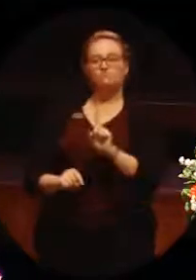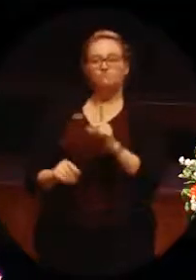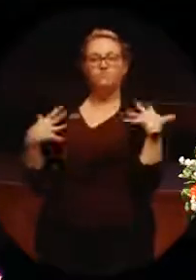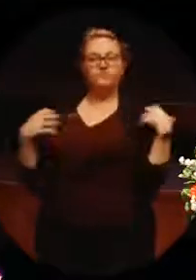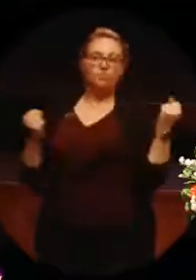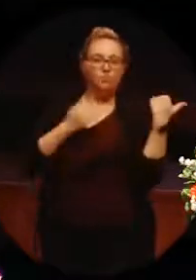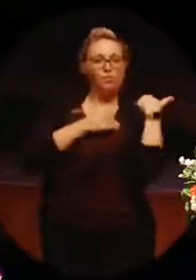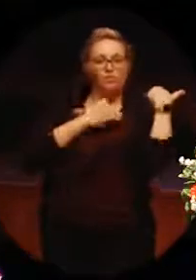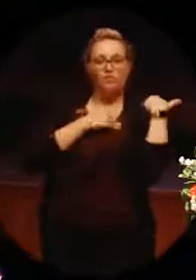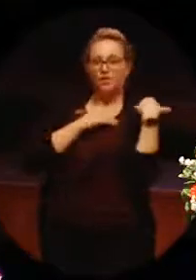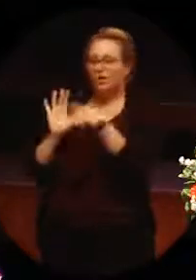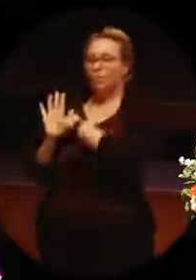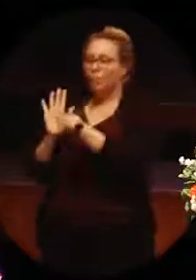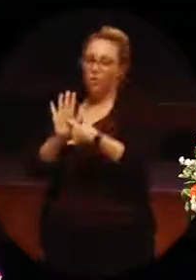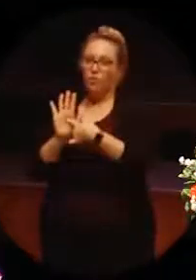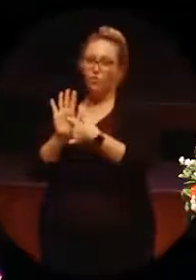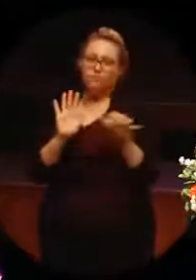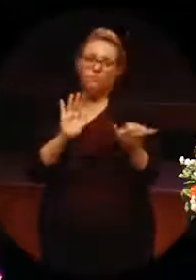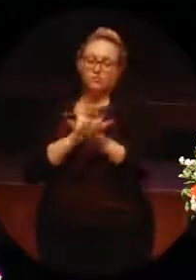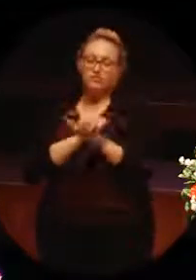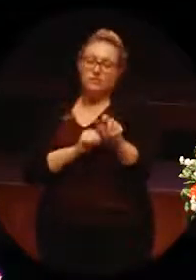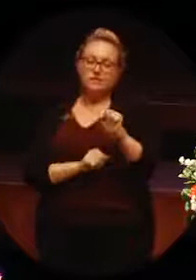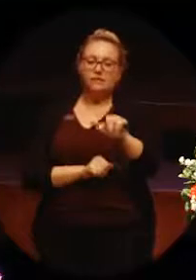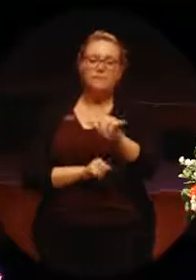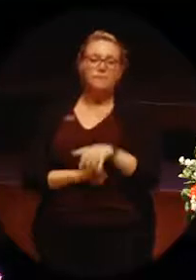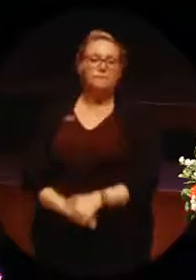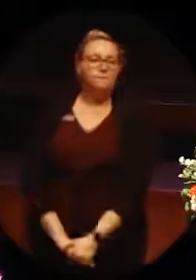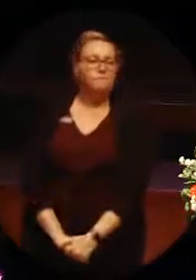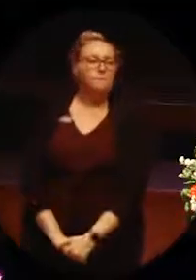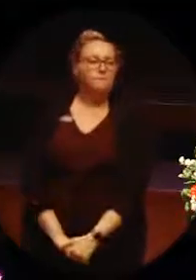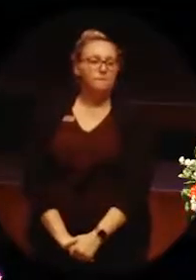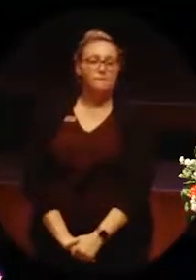place and to become role models the way he was.